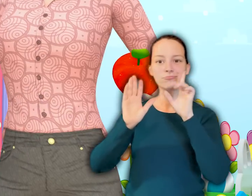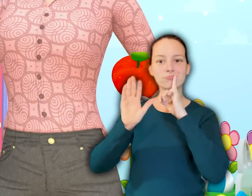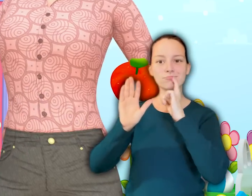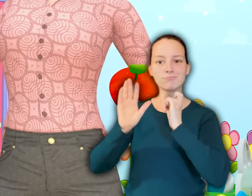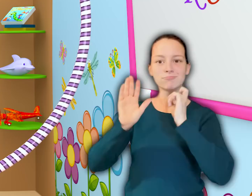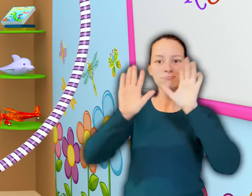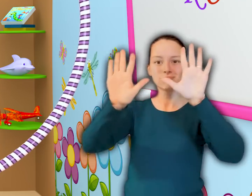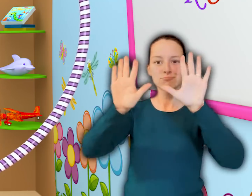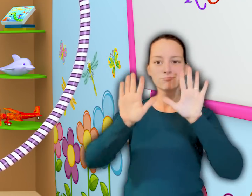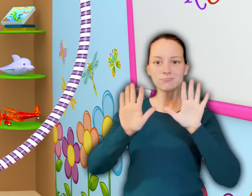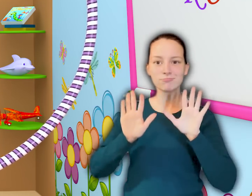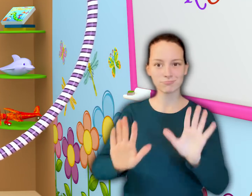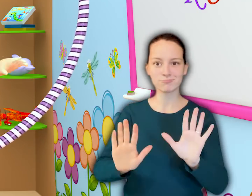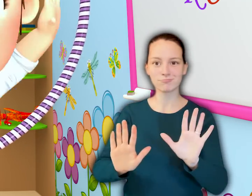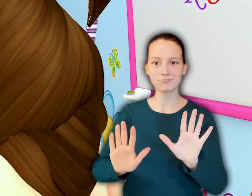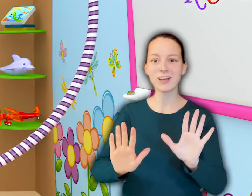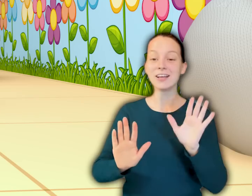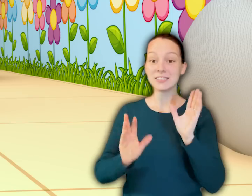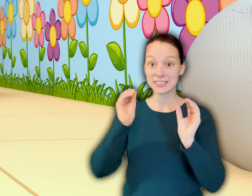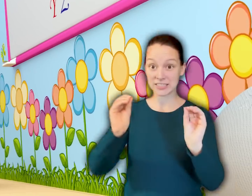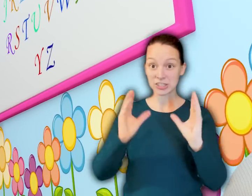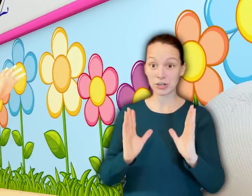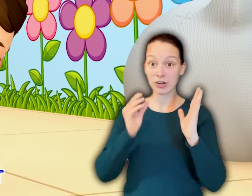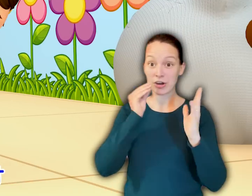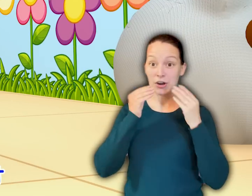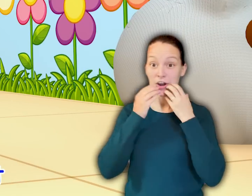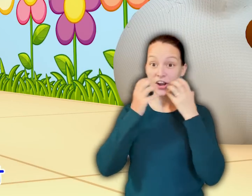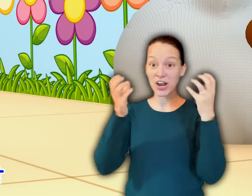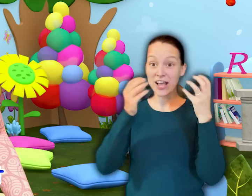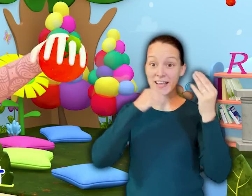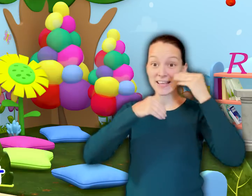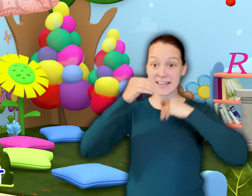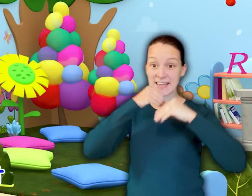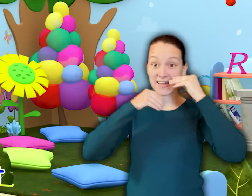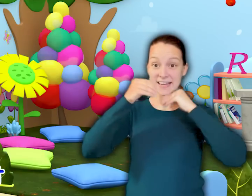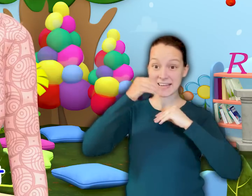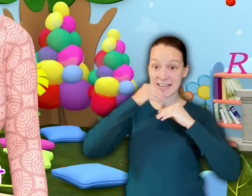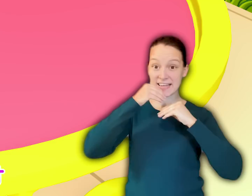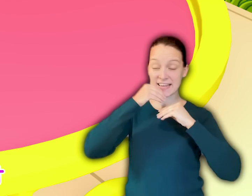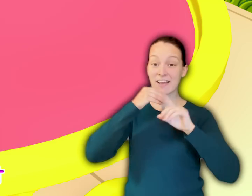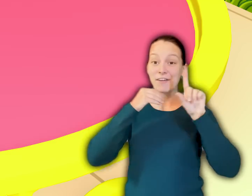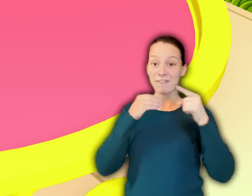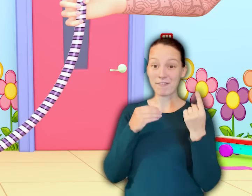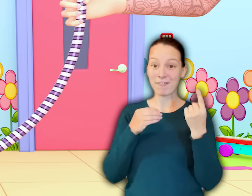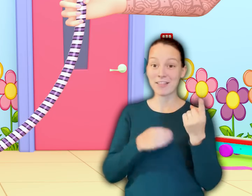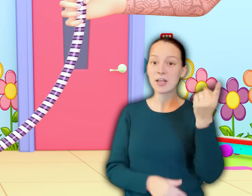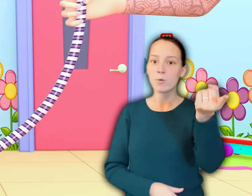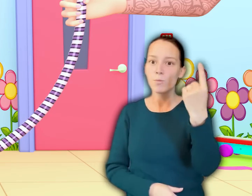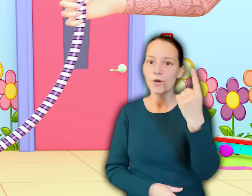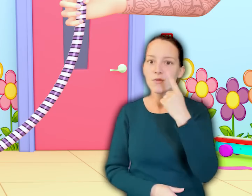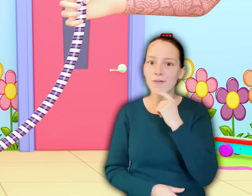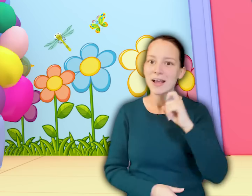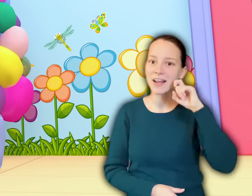also red and also great teacher cried loud eat eat eat and